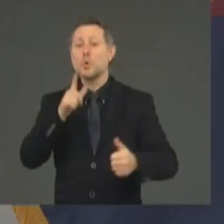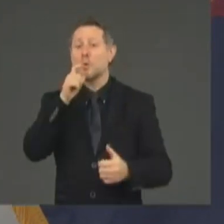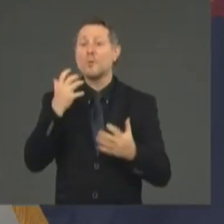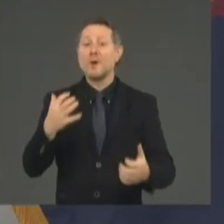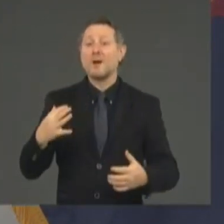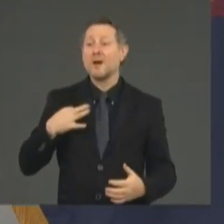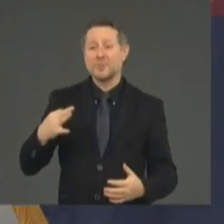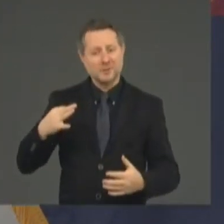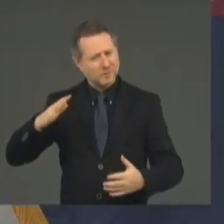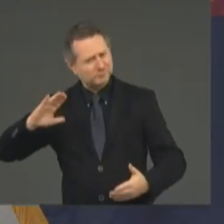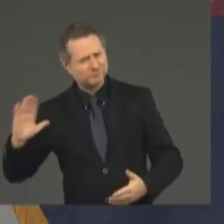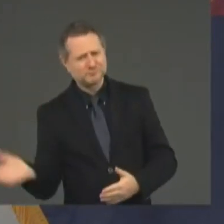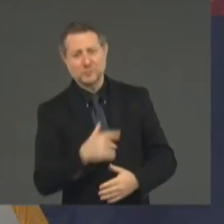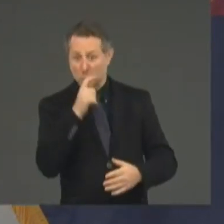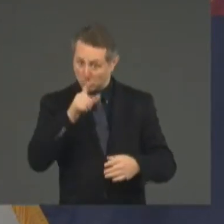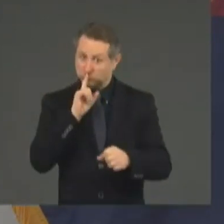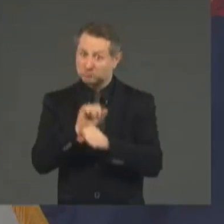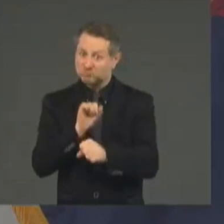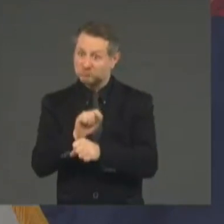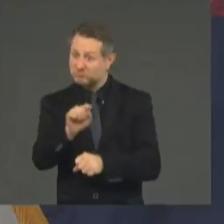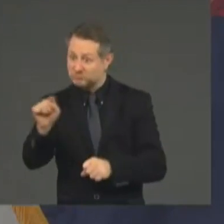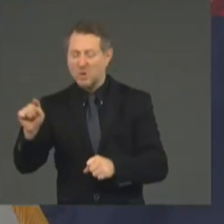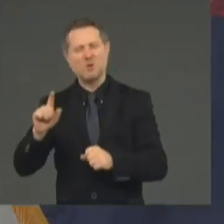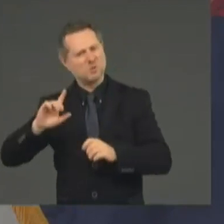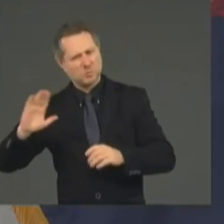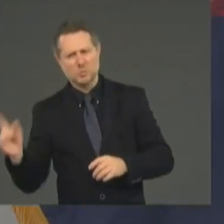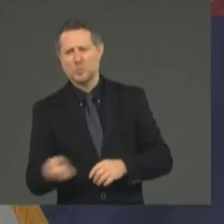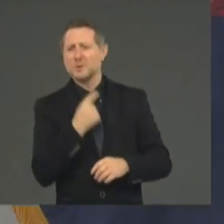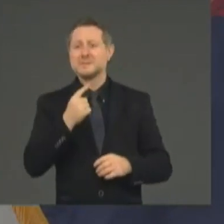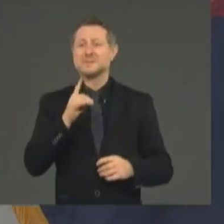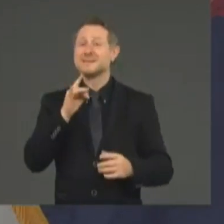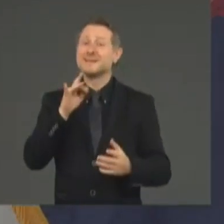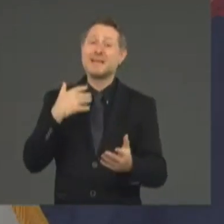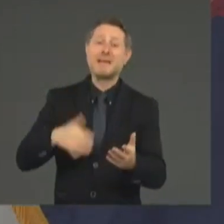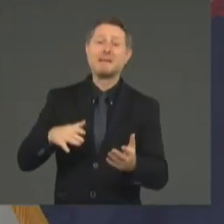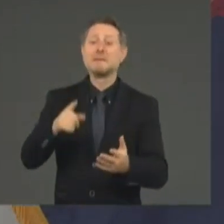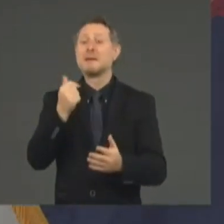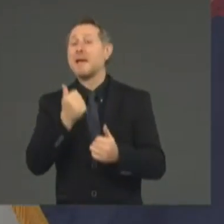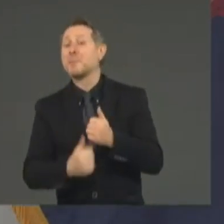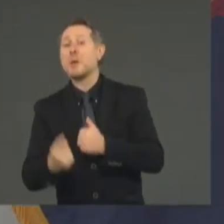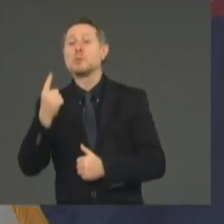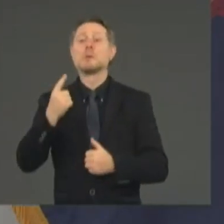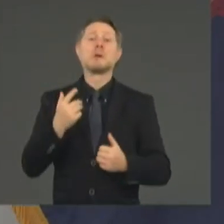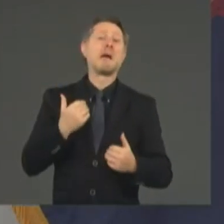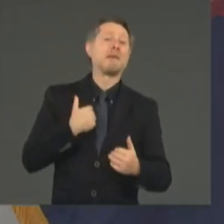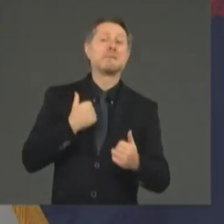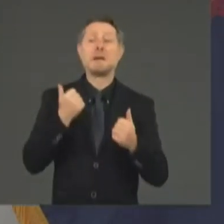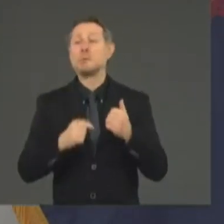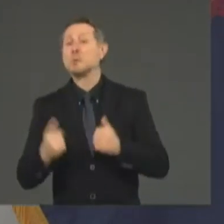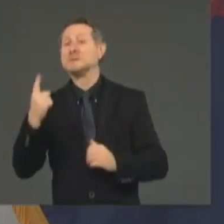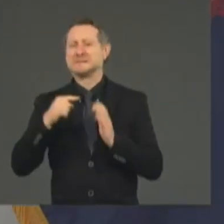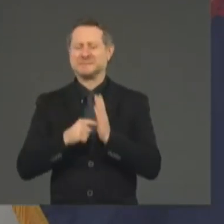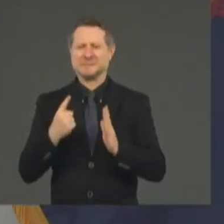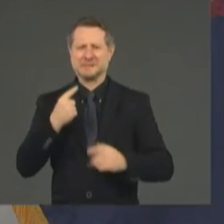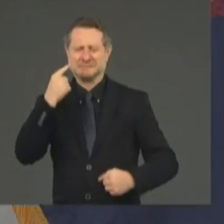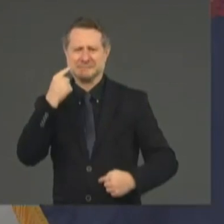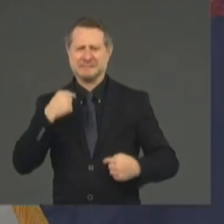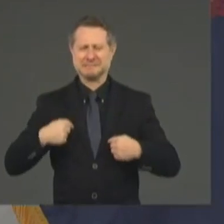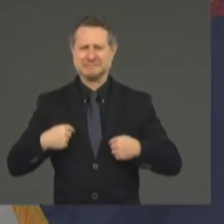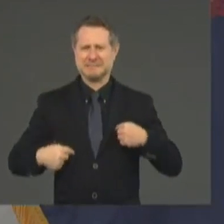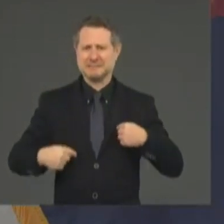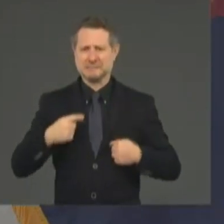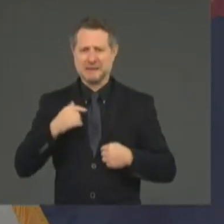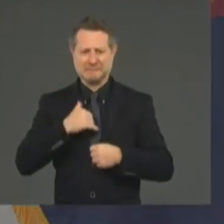testing. Anyone who has any symptom for a COVID virus,